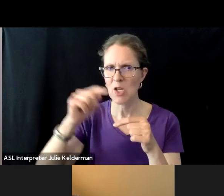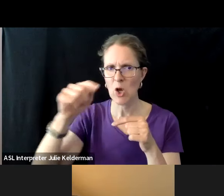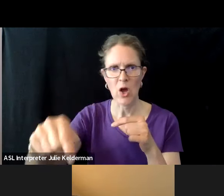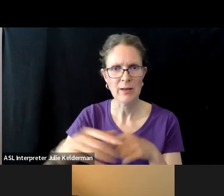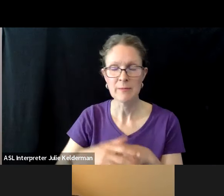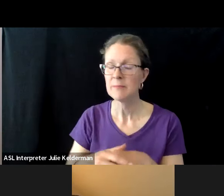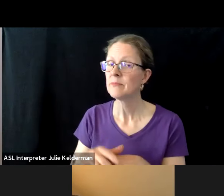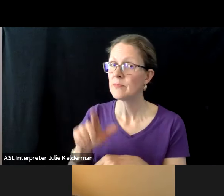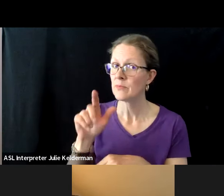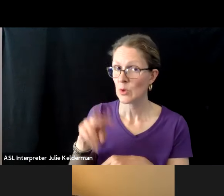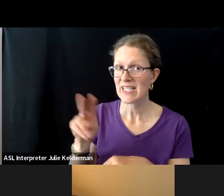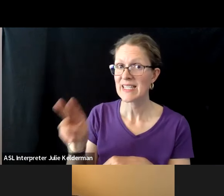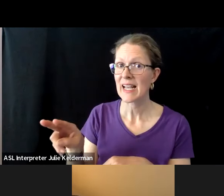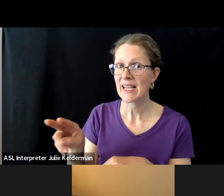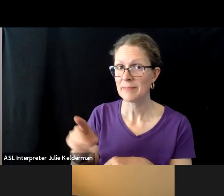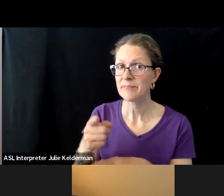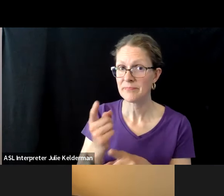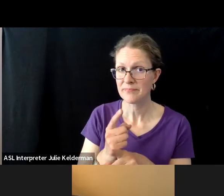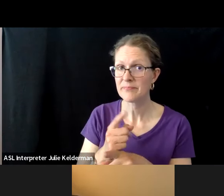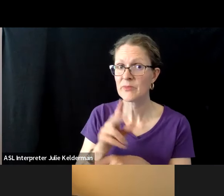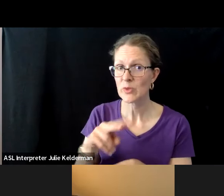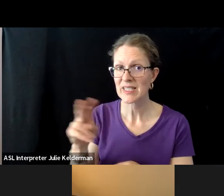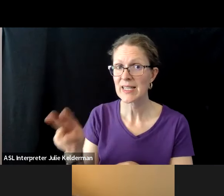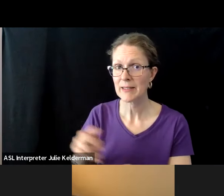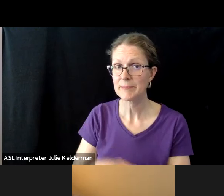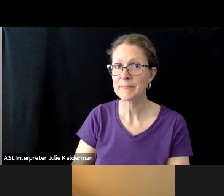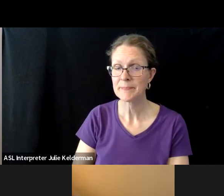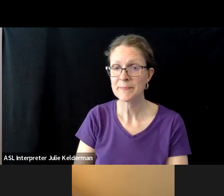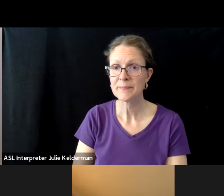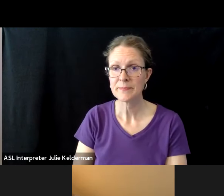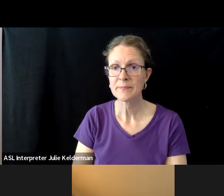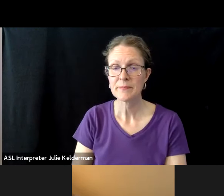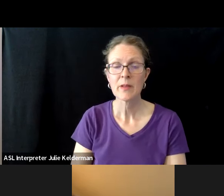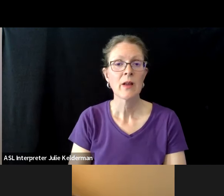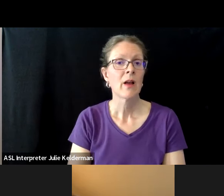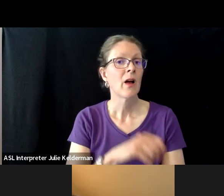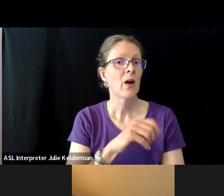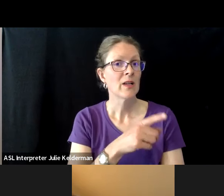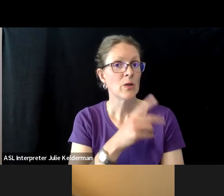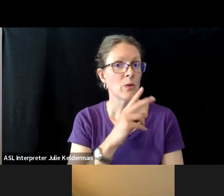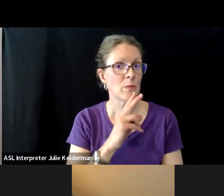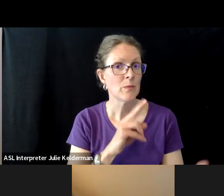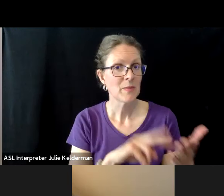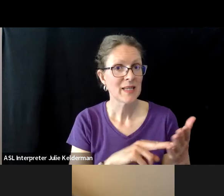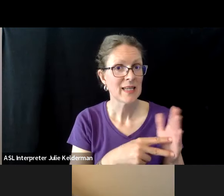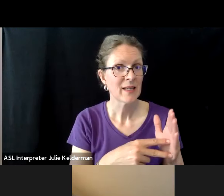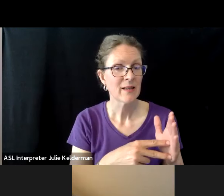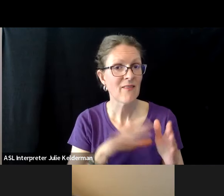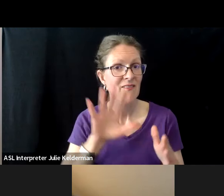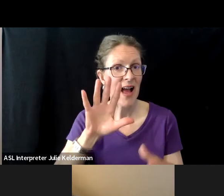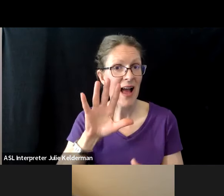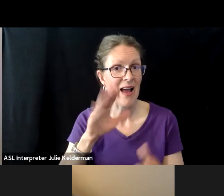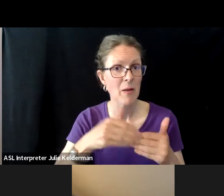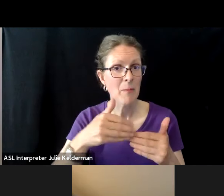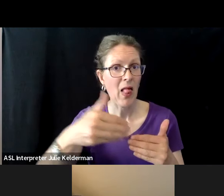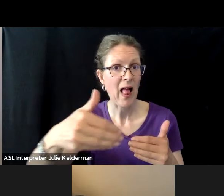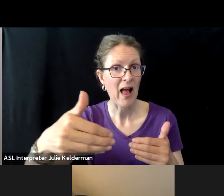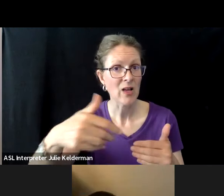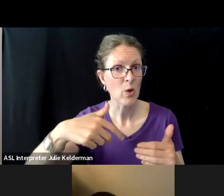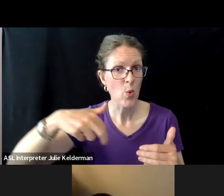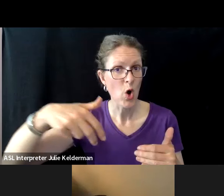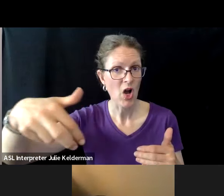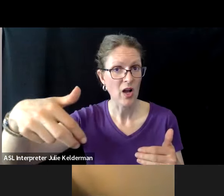it's 22nd. You're right. It's 22nd. Okay. Mhm. So you're talking a roughly 5-block walk, give or